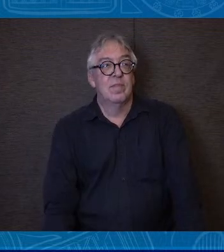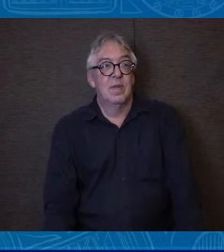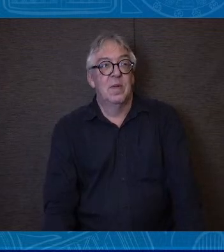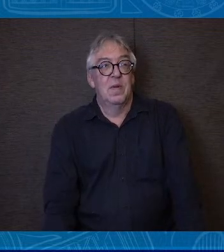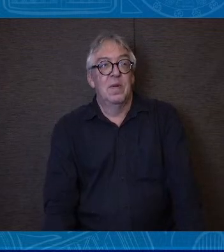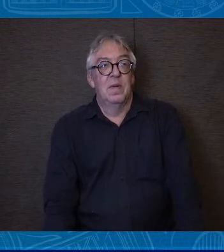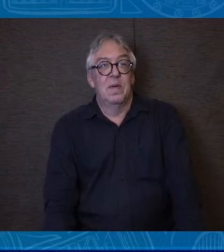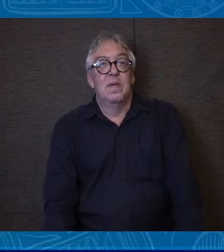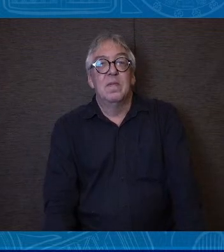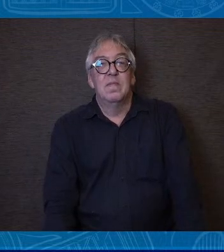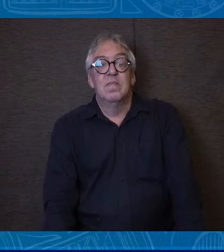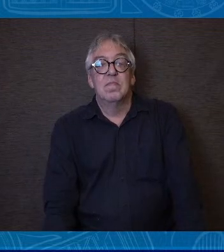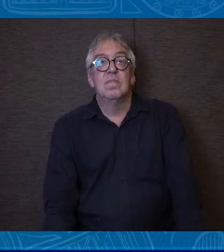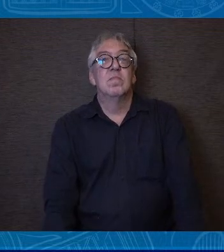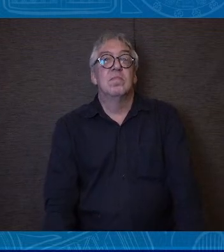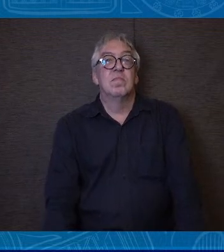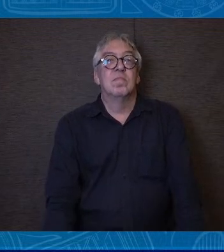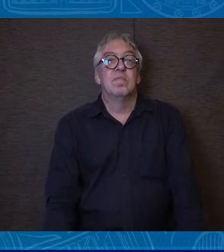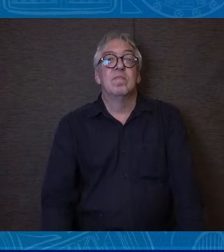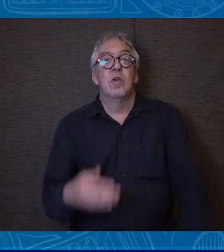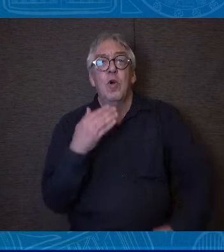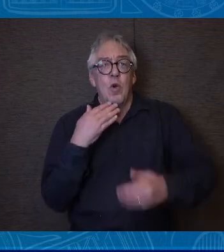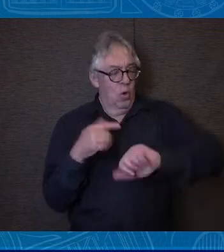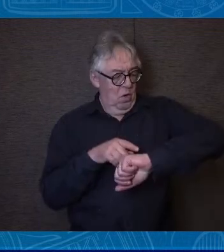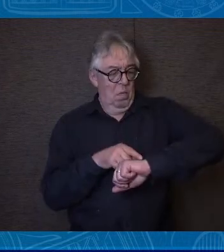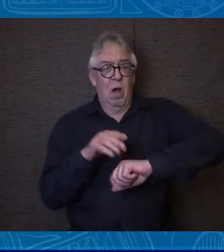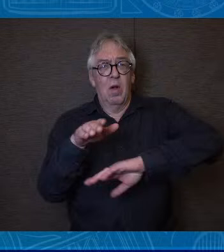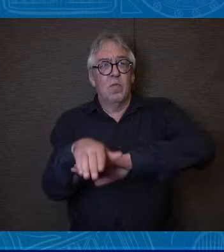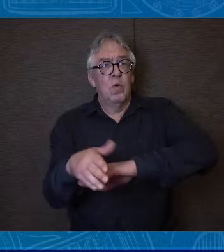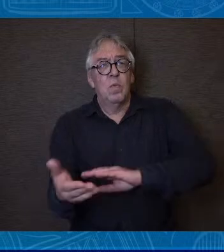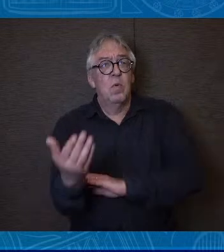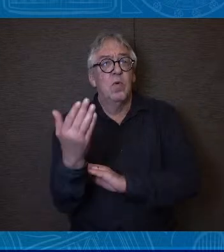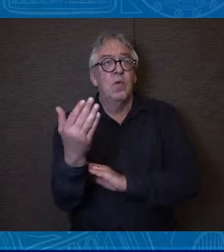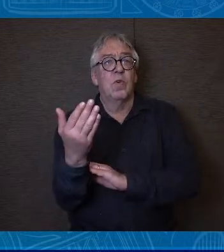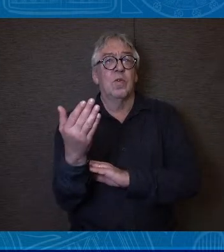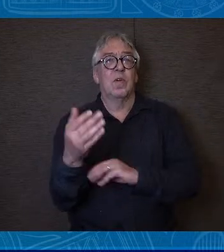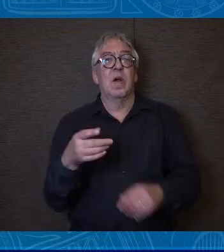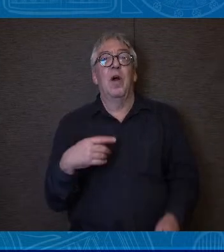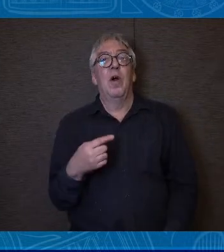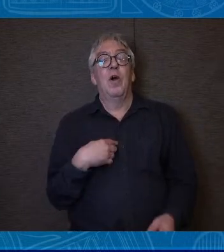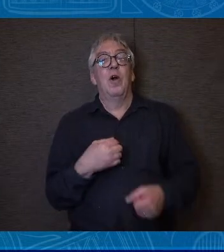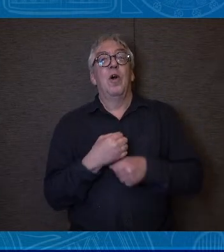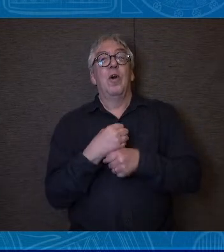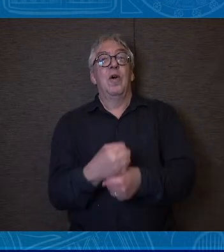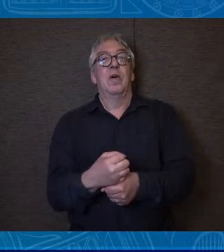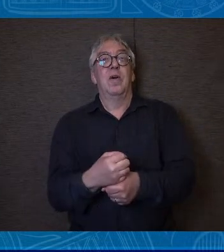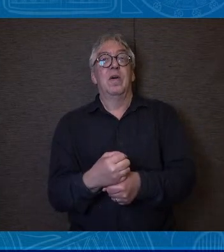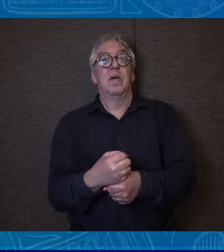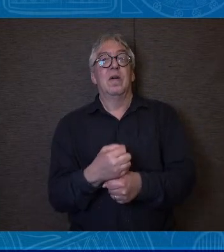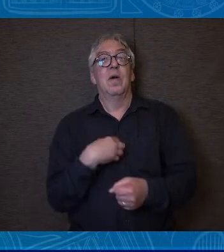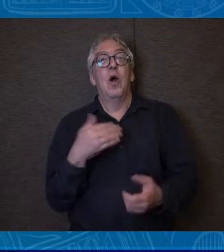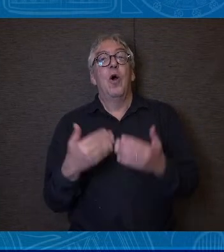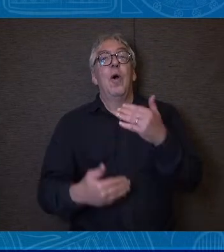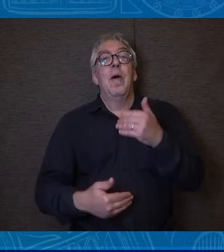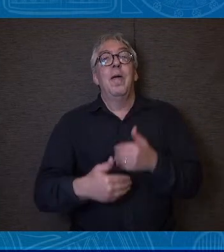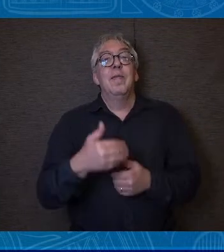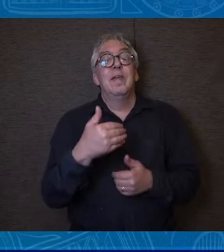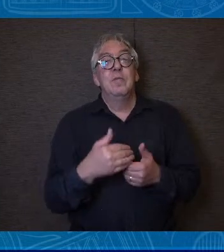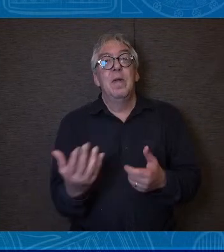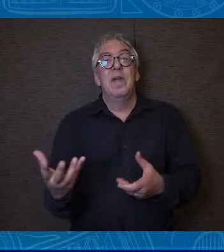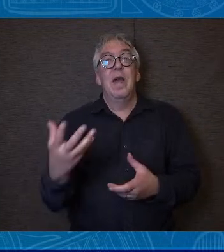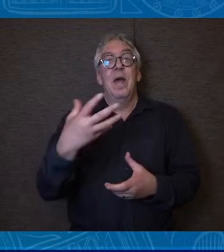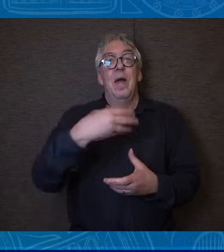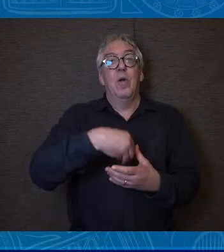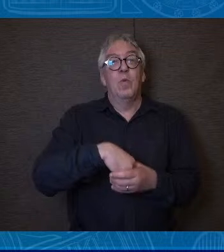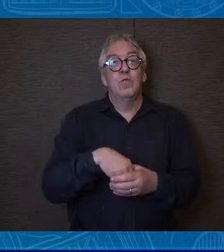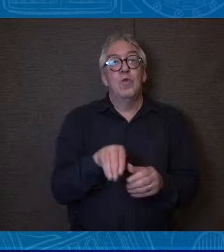Yeah, good morning, I think. My name is Art Letim. I'm the Disability Inclusion Advisor, CBM